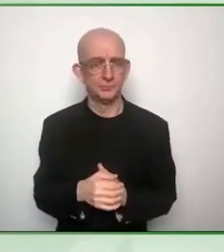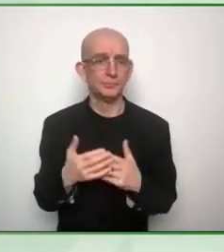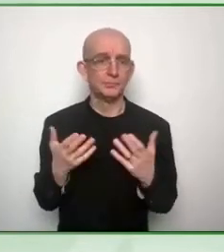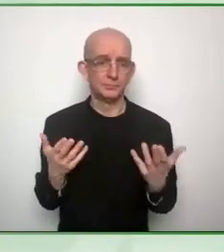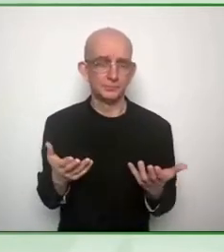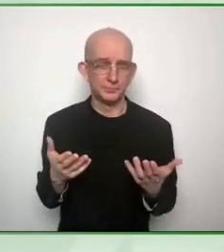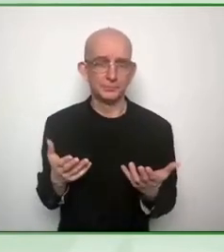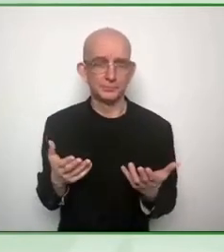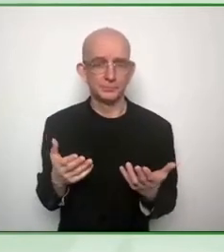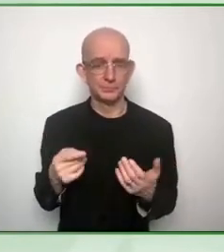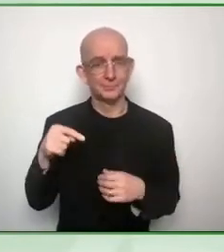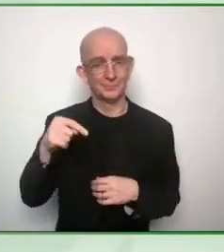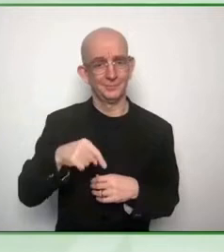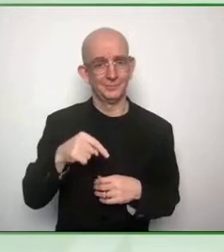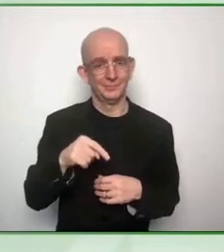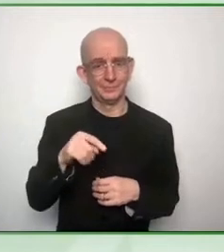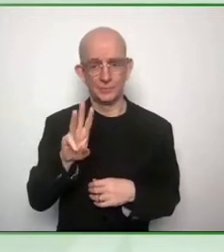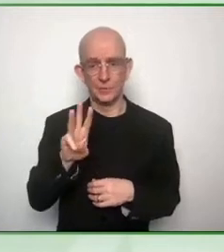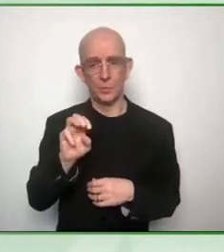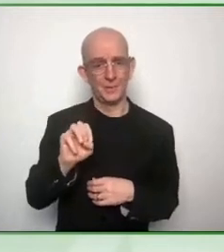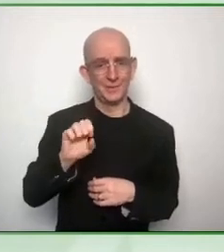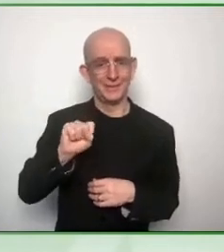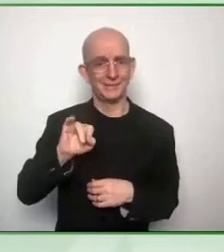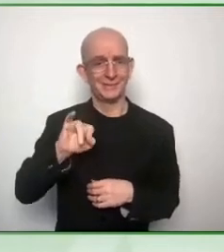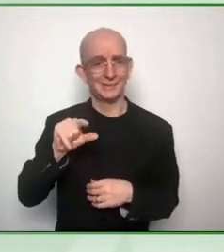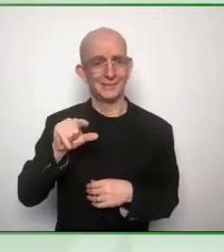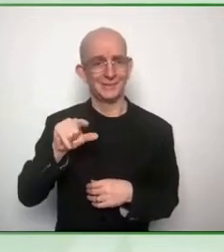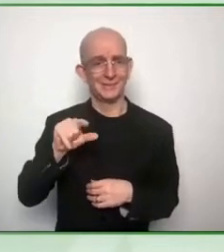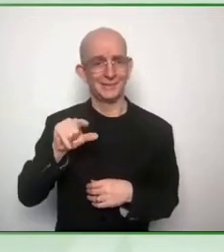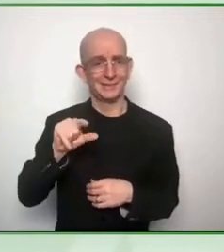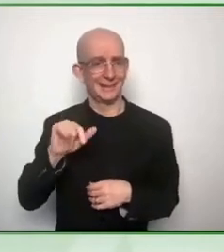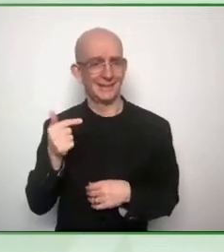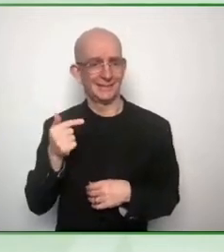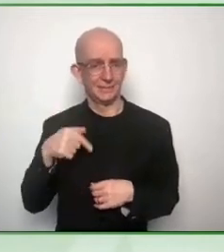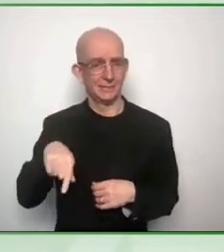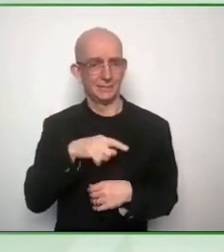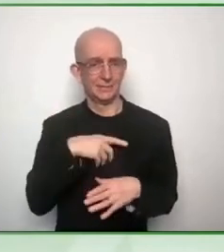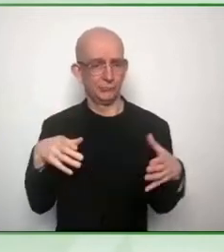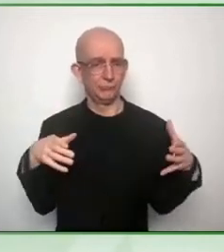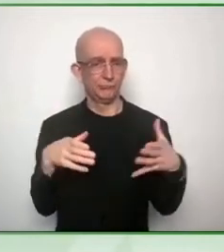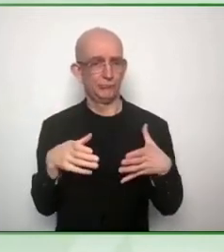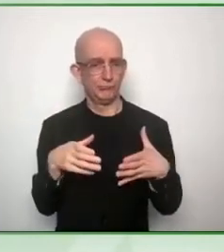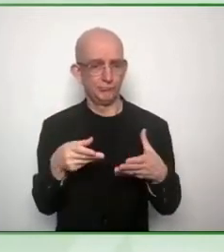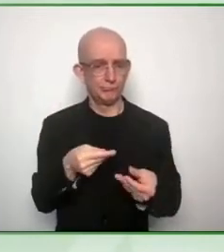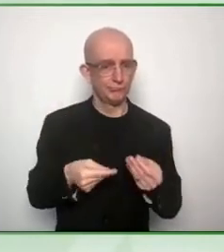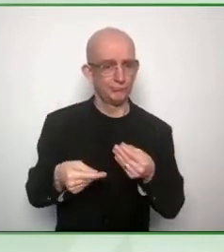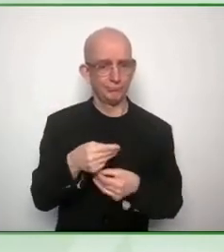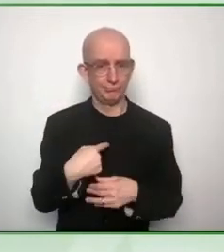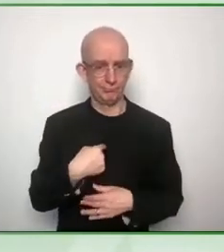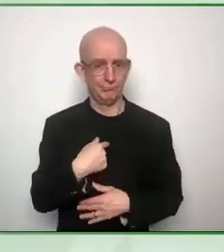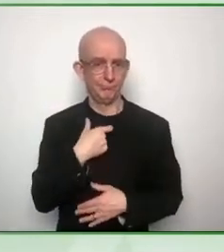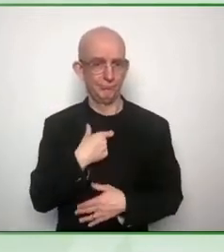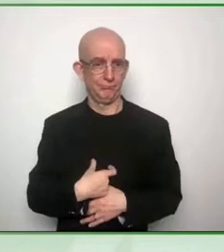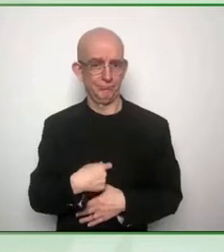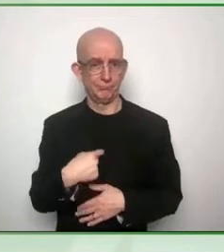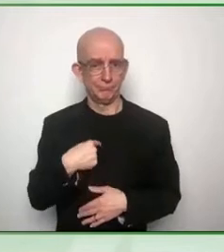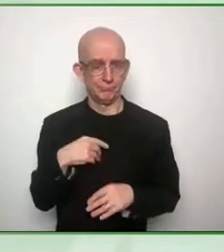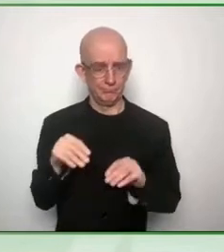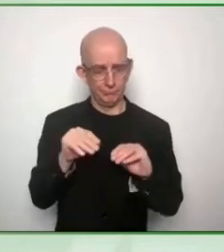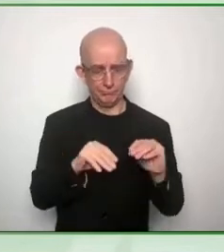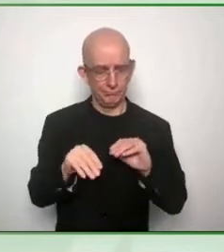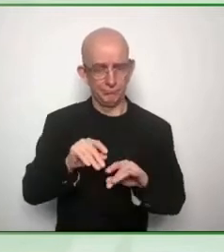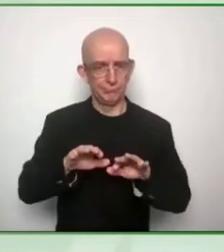I have people who are interpreters. I have content creators. I have the script writers, as well as the deaf